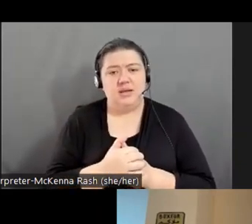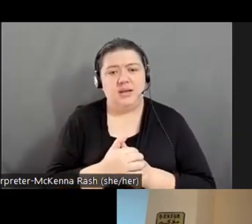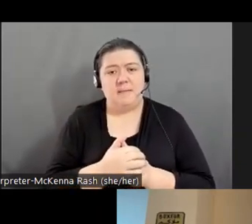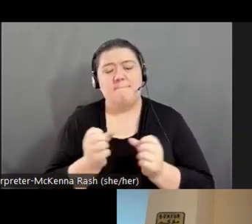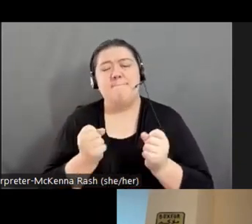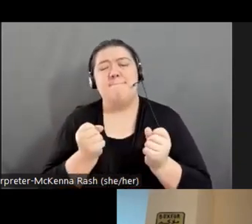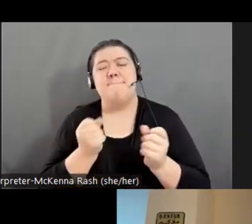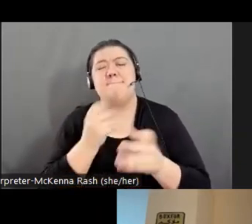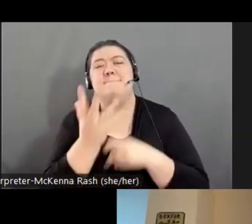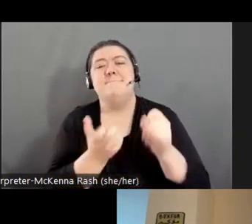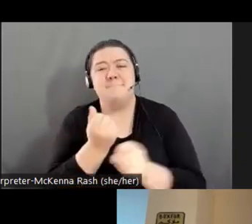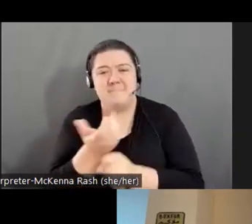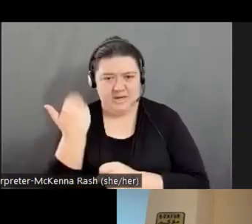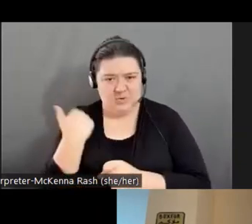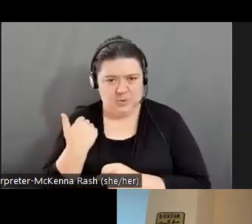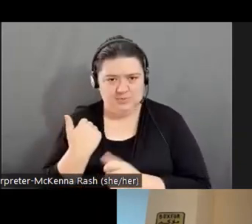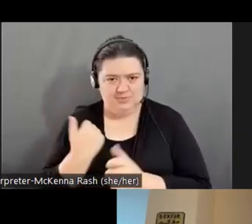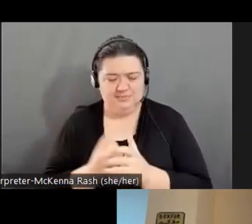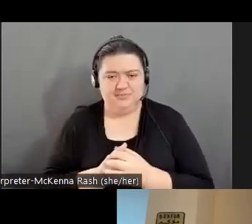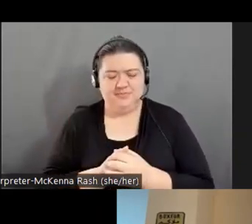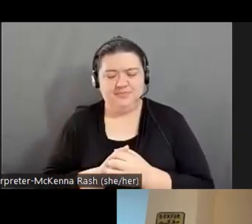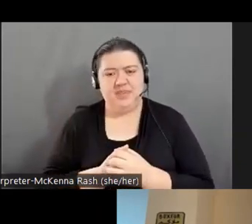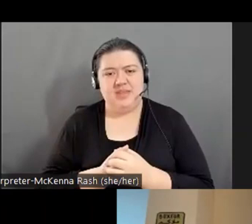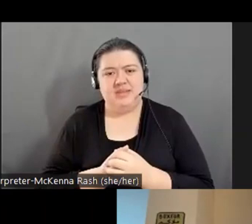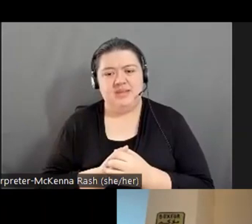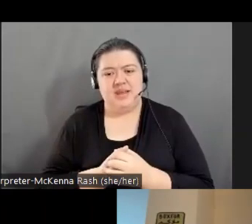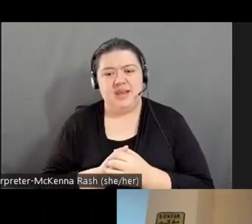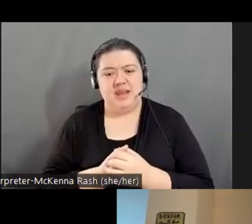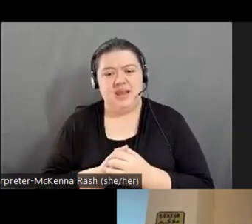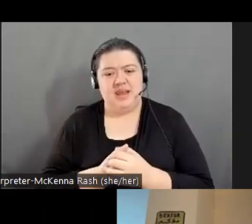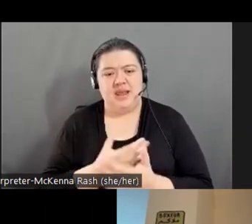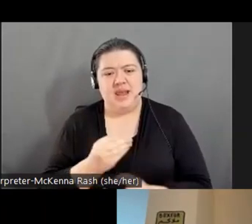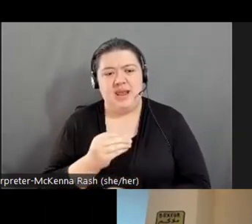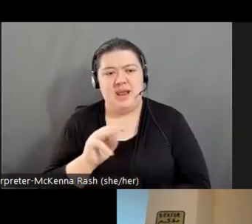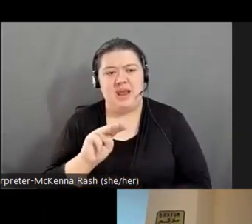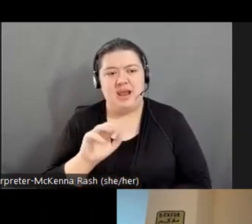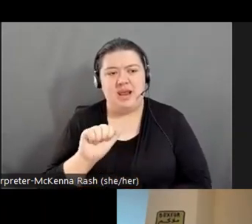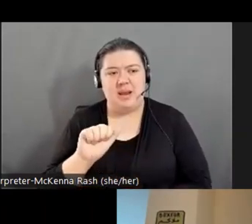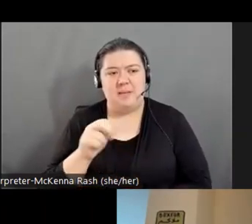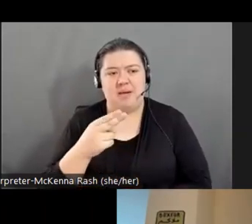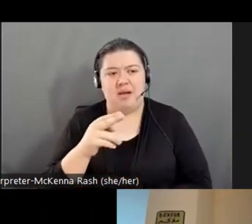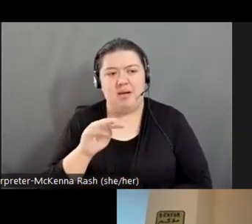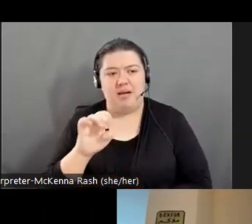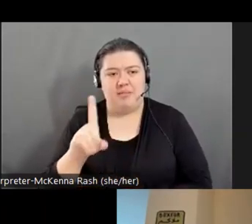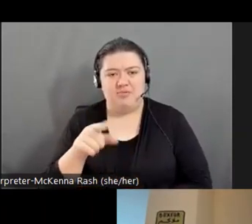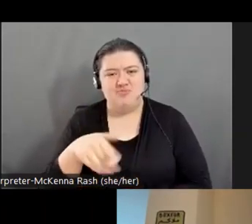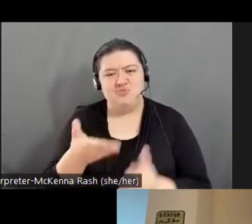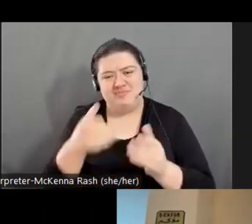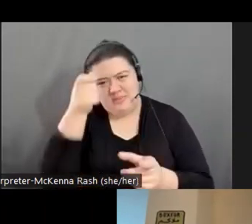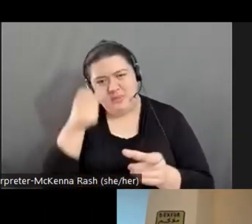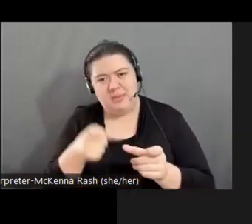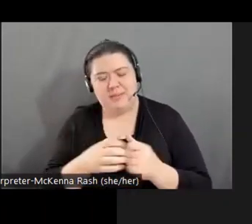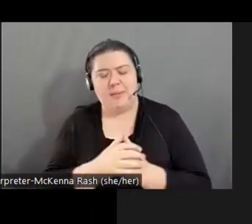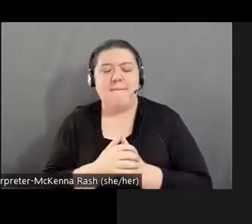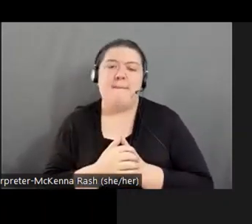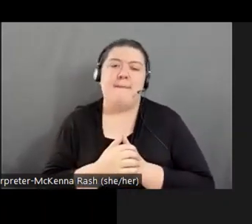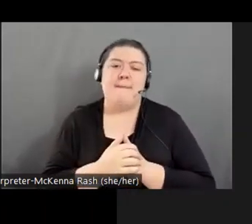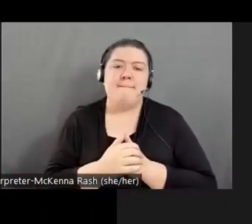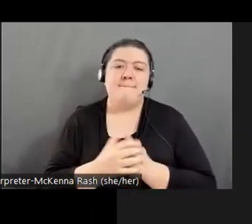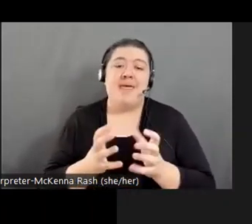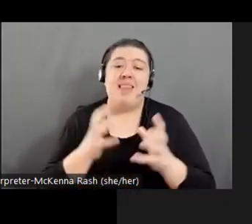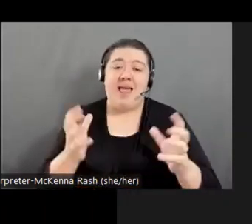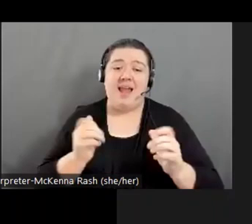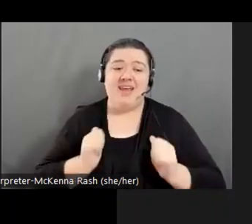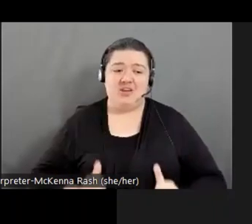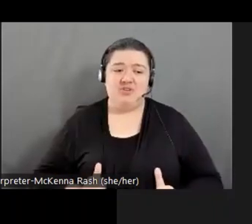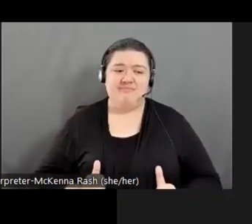Many years ago, and Mahmoud, you probably remember this, a lot of agents.